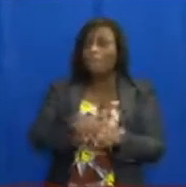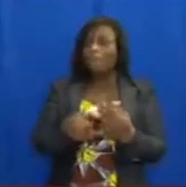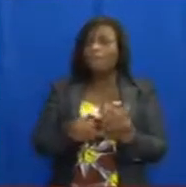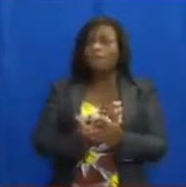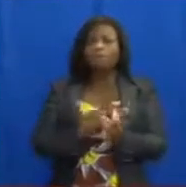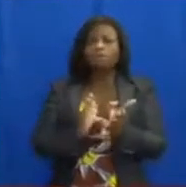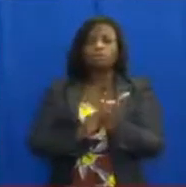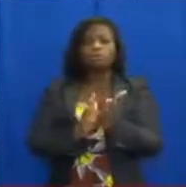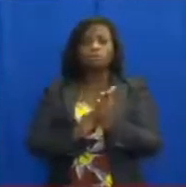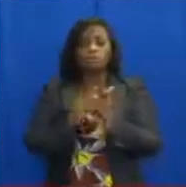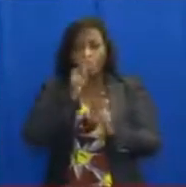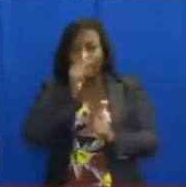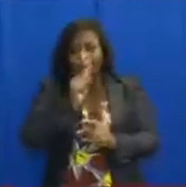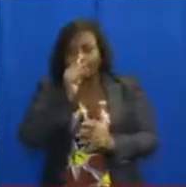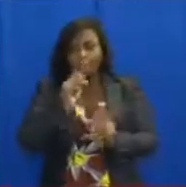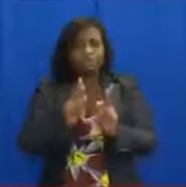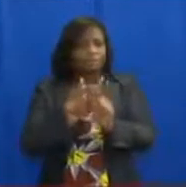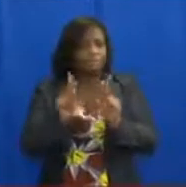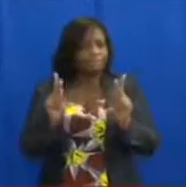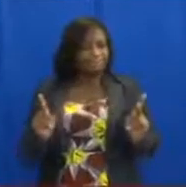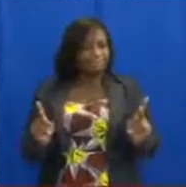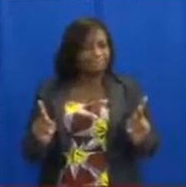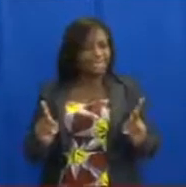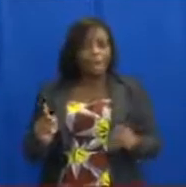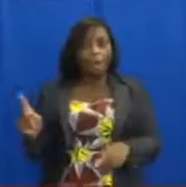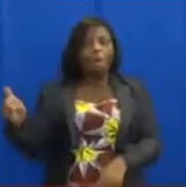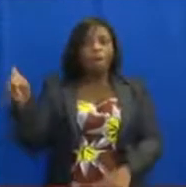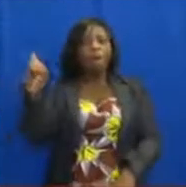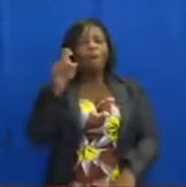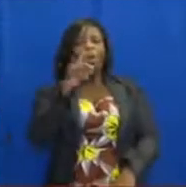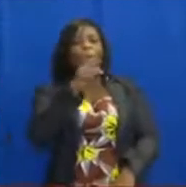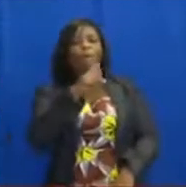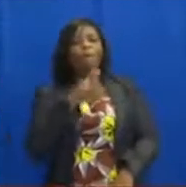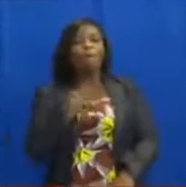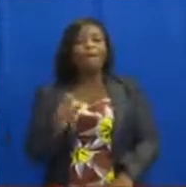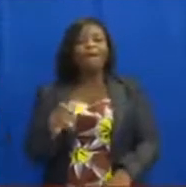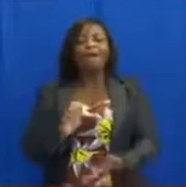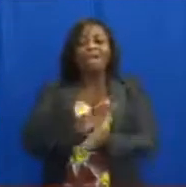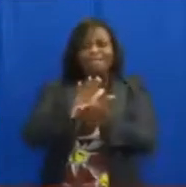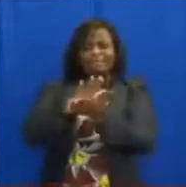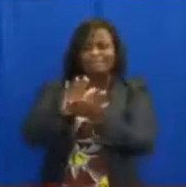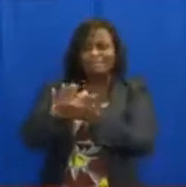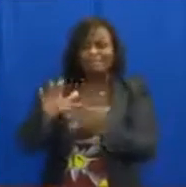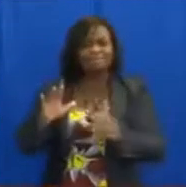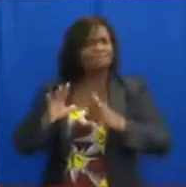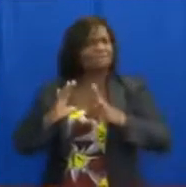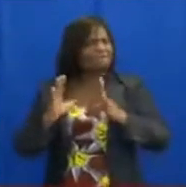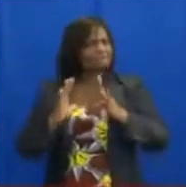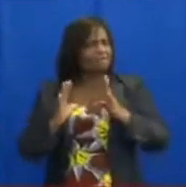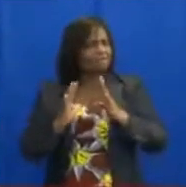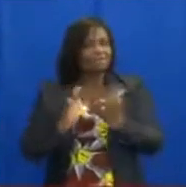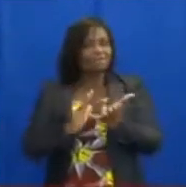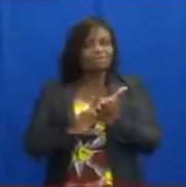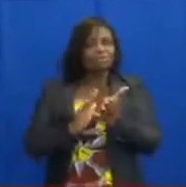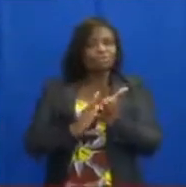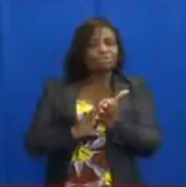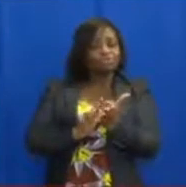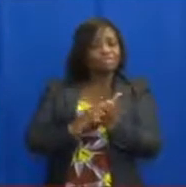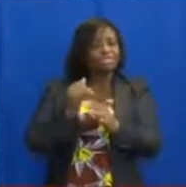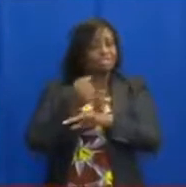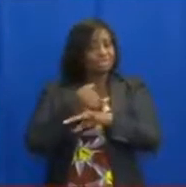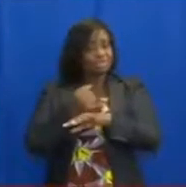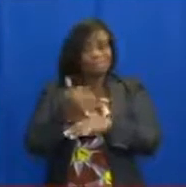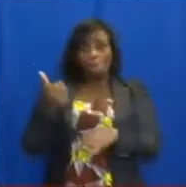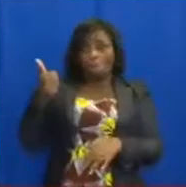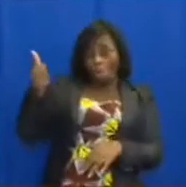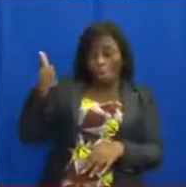all institutions, public and private, are fumigated and disinfected. Schools and